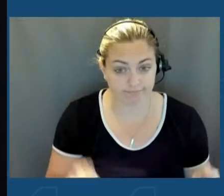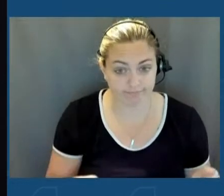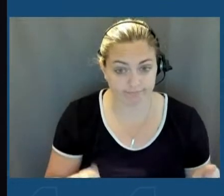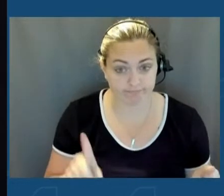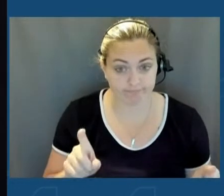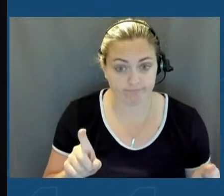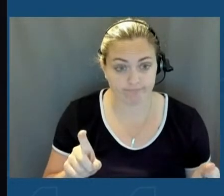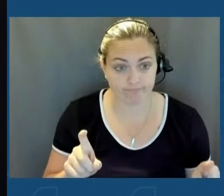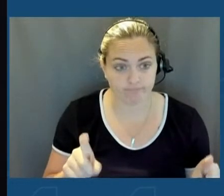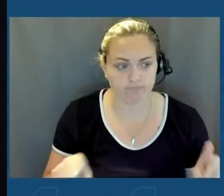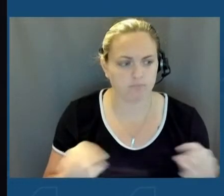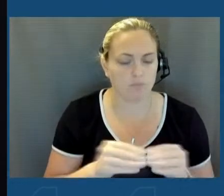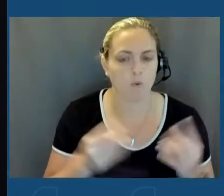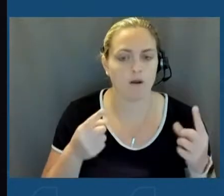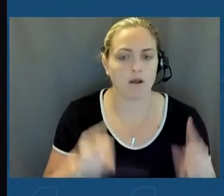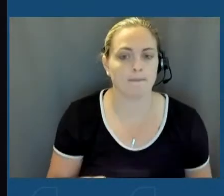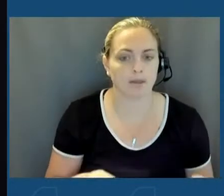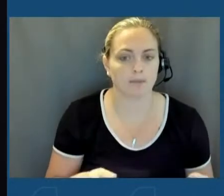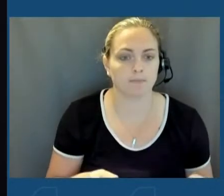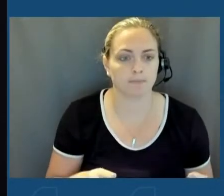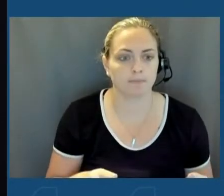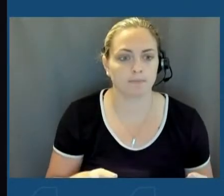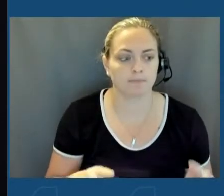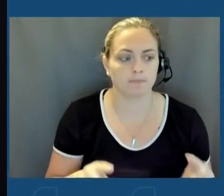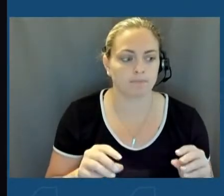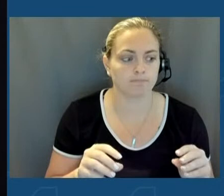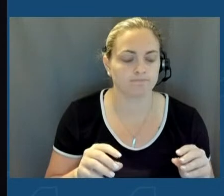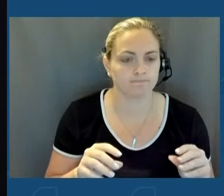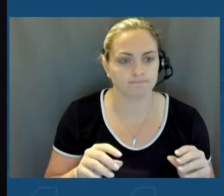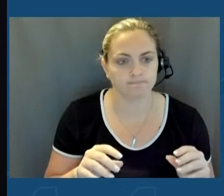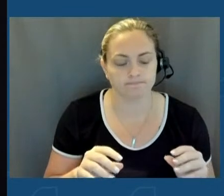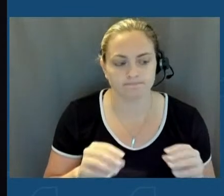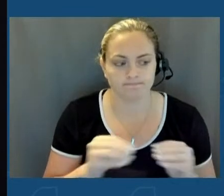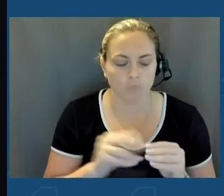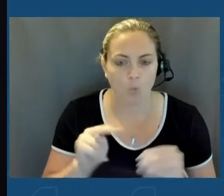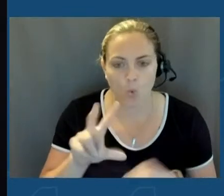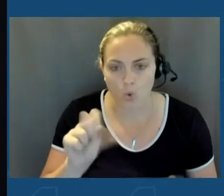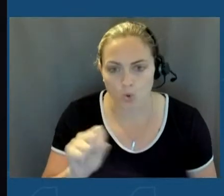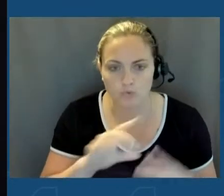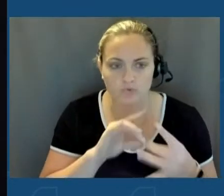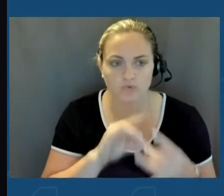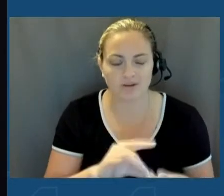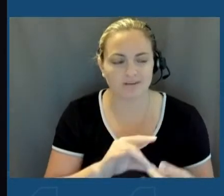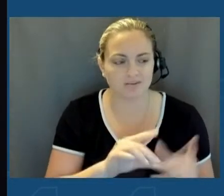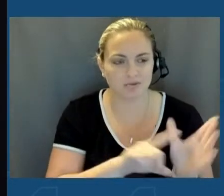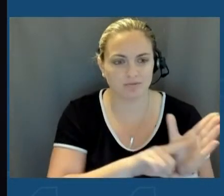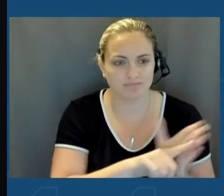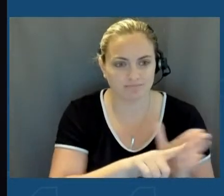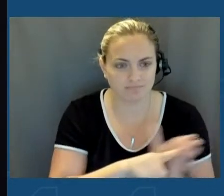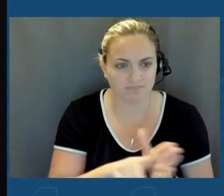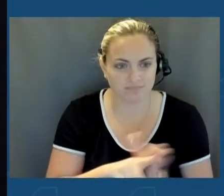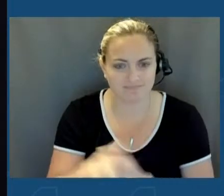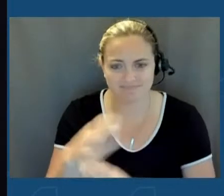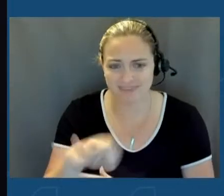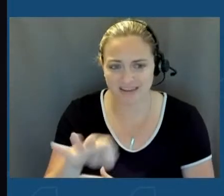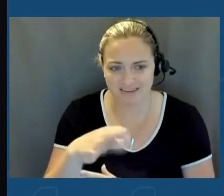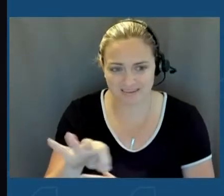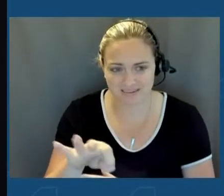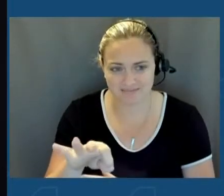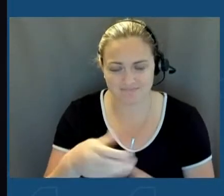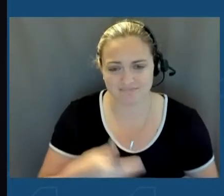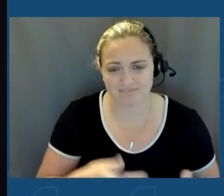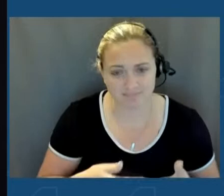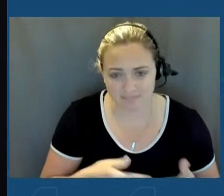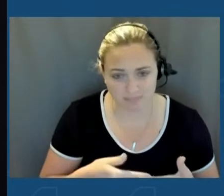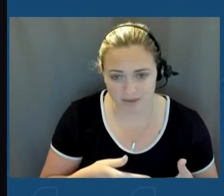more news, more headlines about the slaughter of 19 babies in